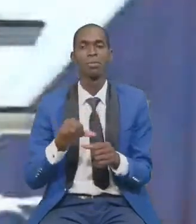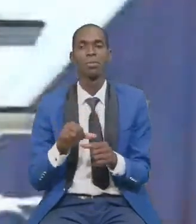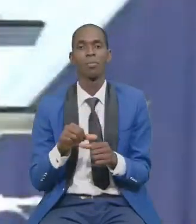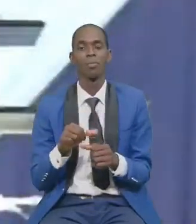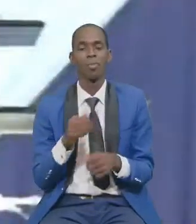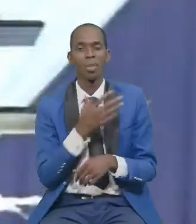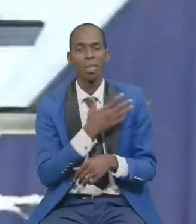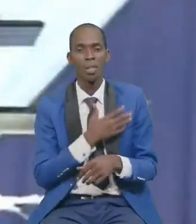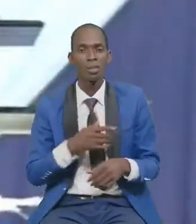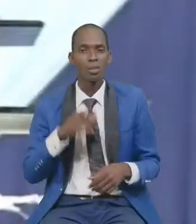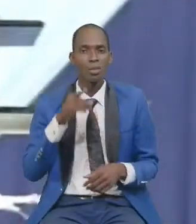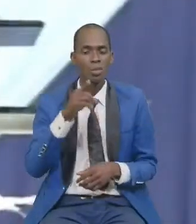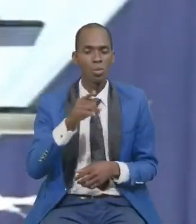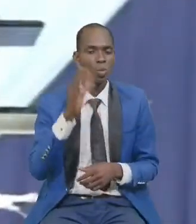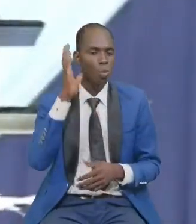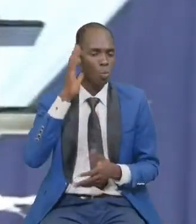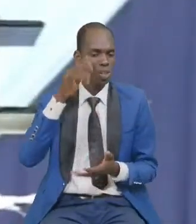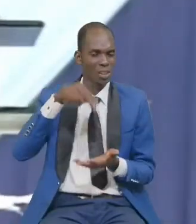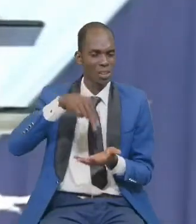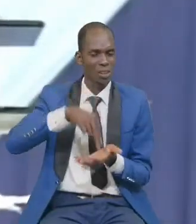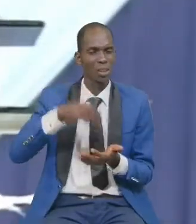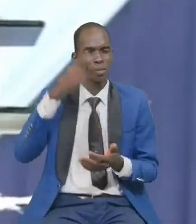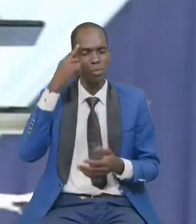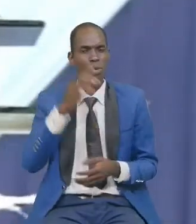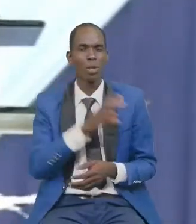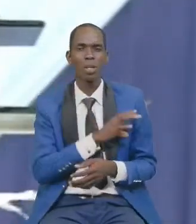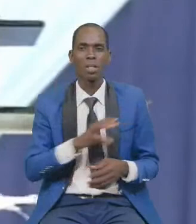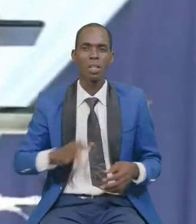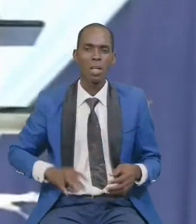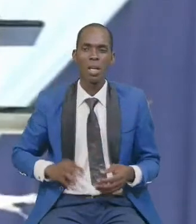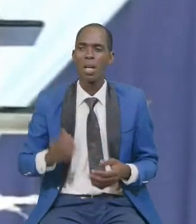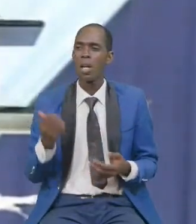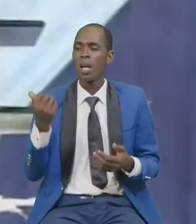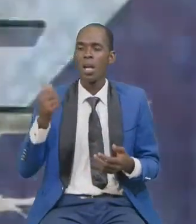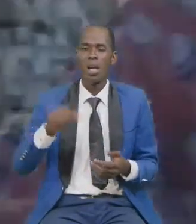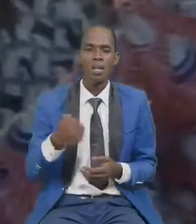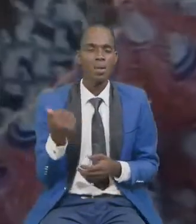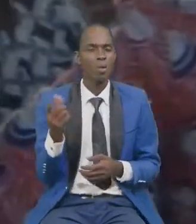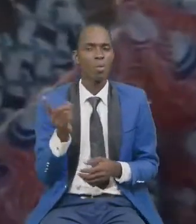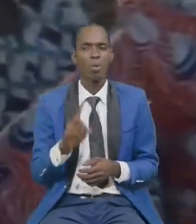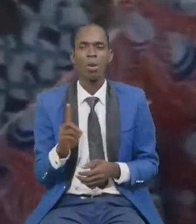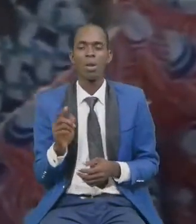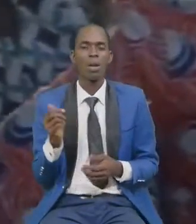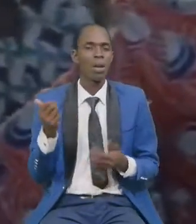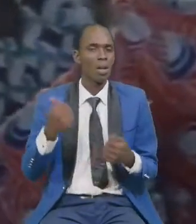And you'll stand for Christ anywhere, anytime.